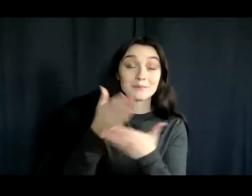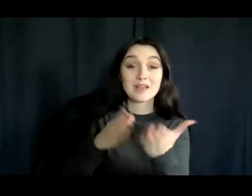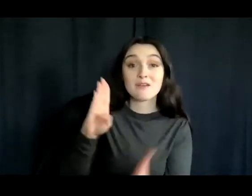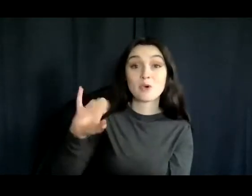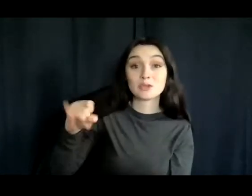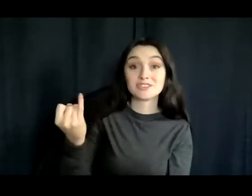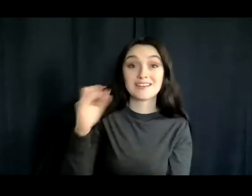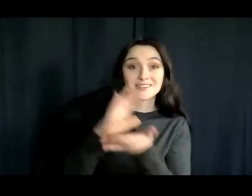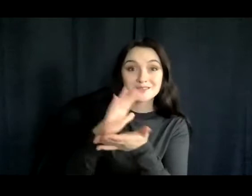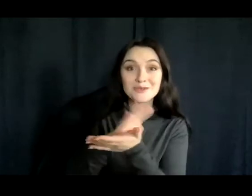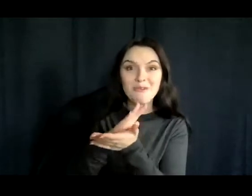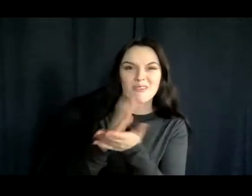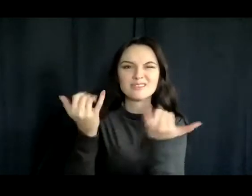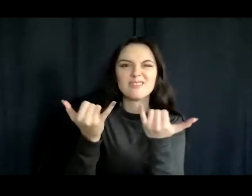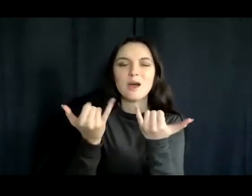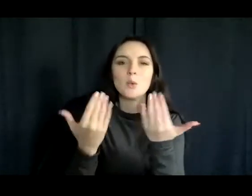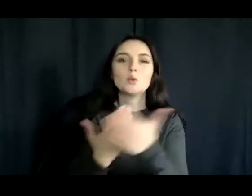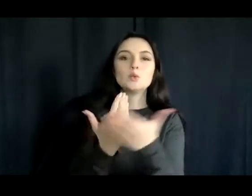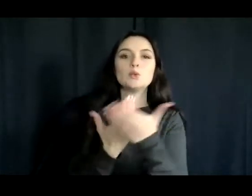being remodeled and updated.